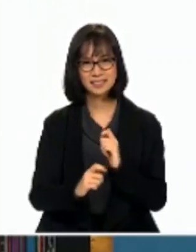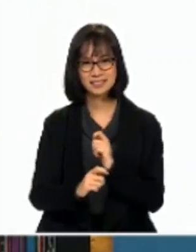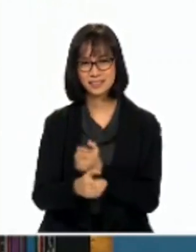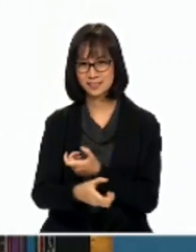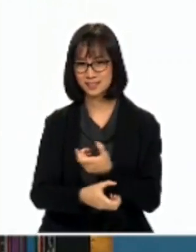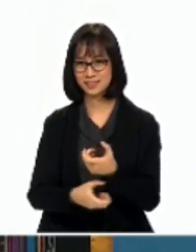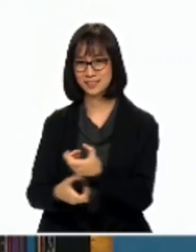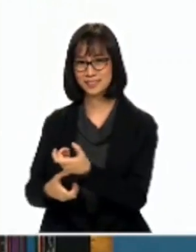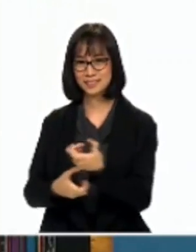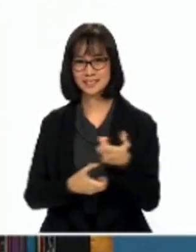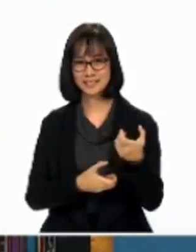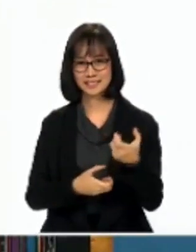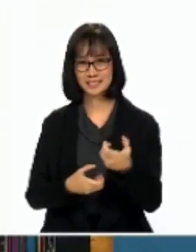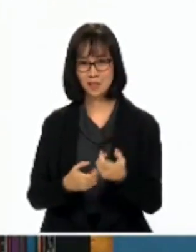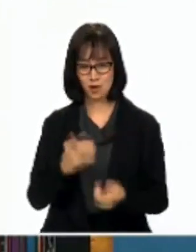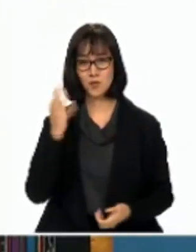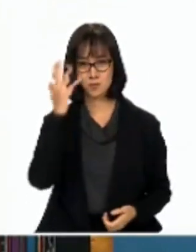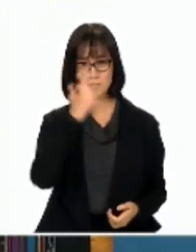Maganda pa.